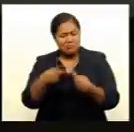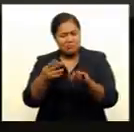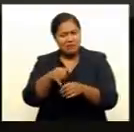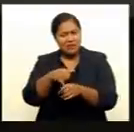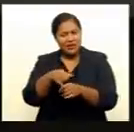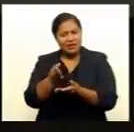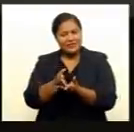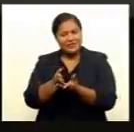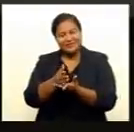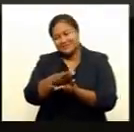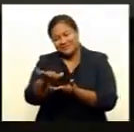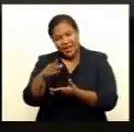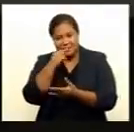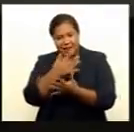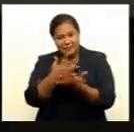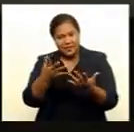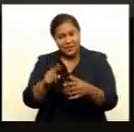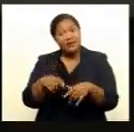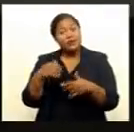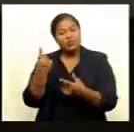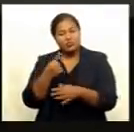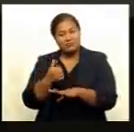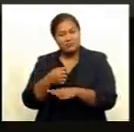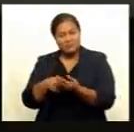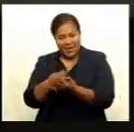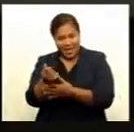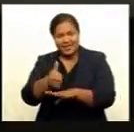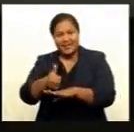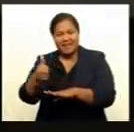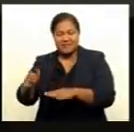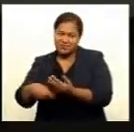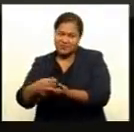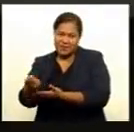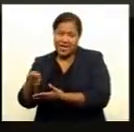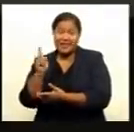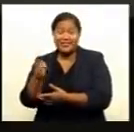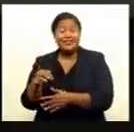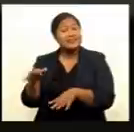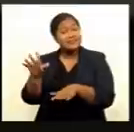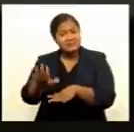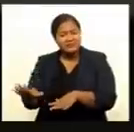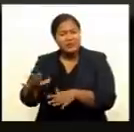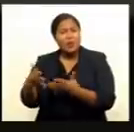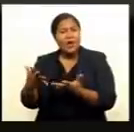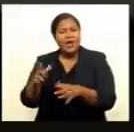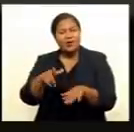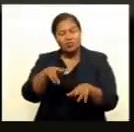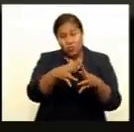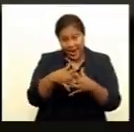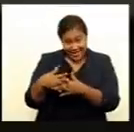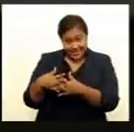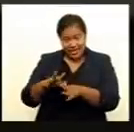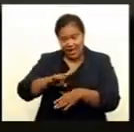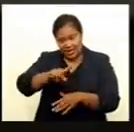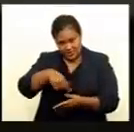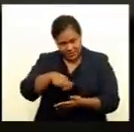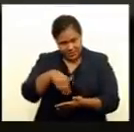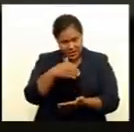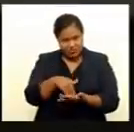to the public paid for by the government. These doctors are located in the Western and Central Division, and a list